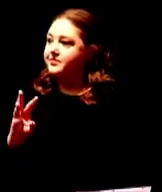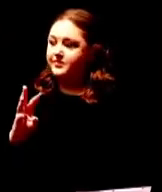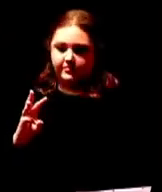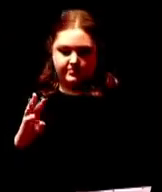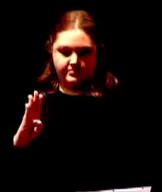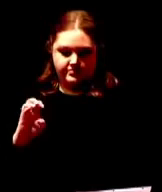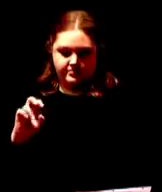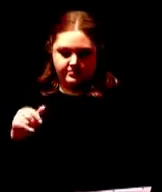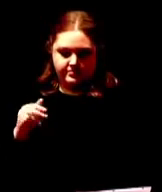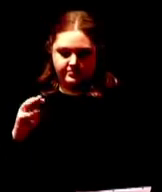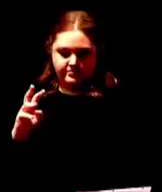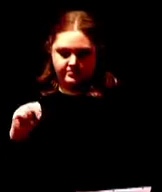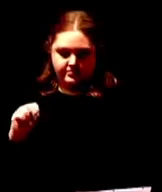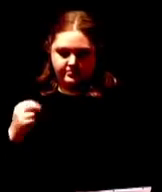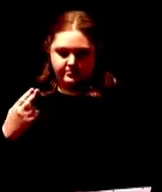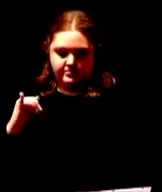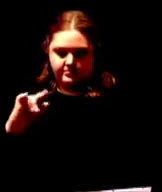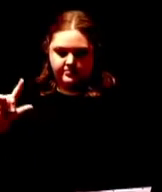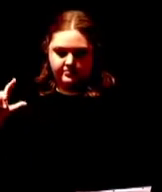Benjamin Hills.